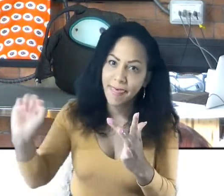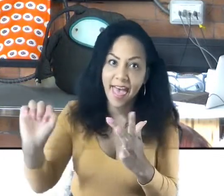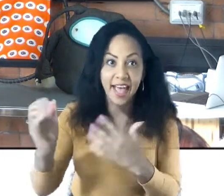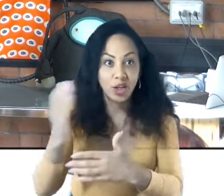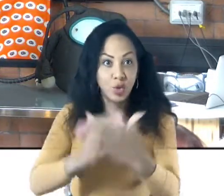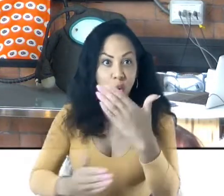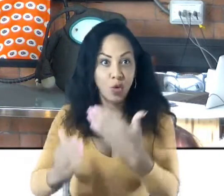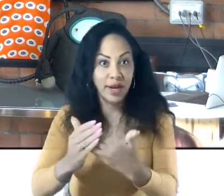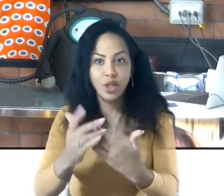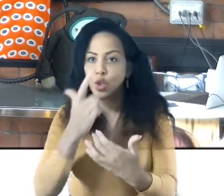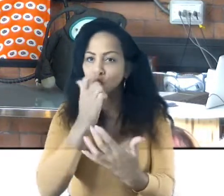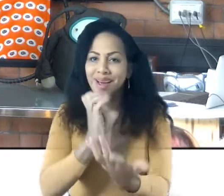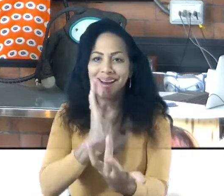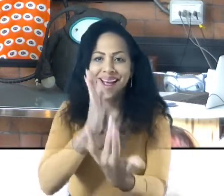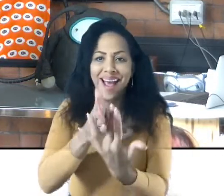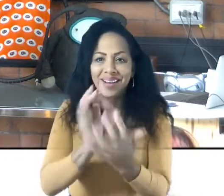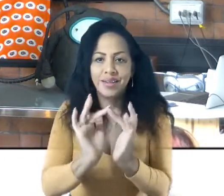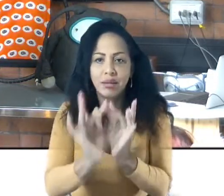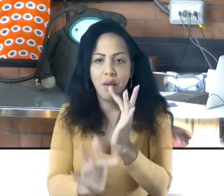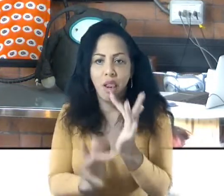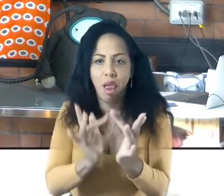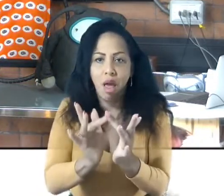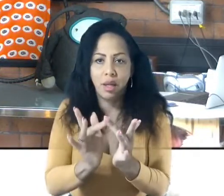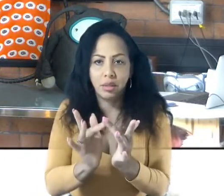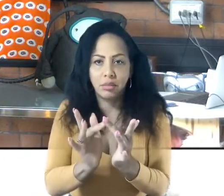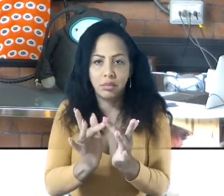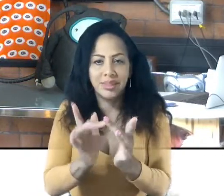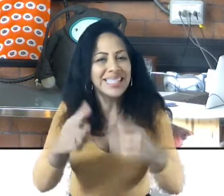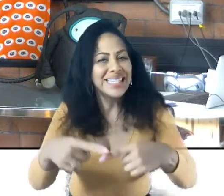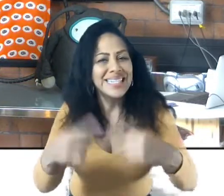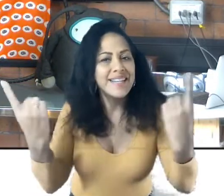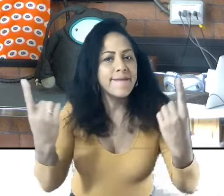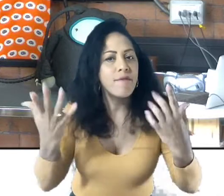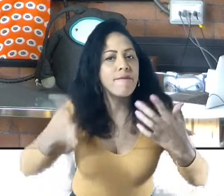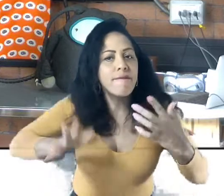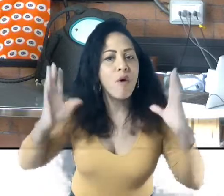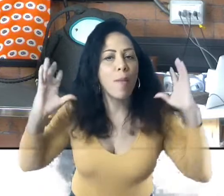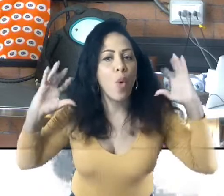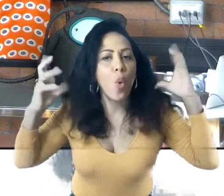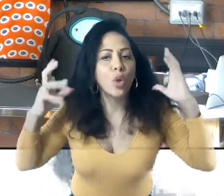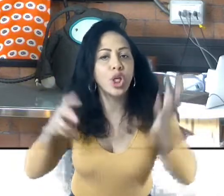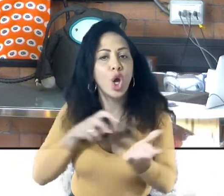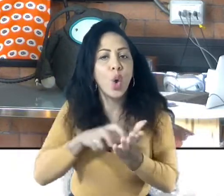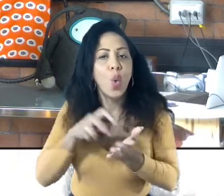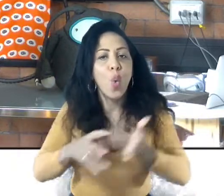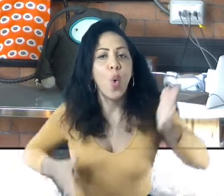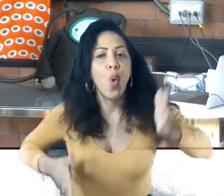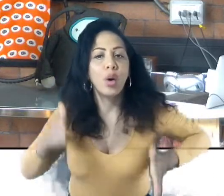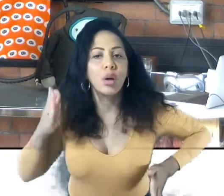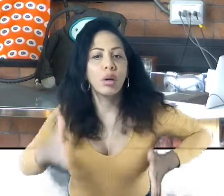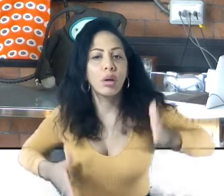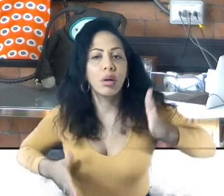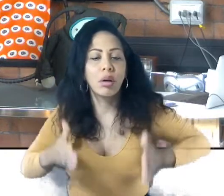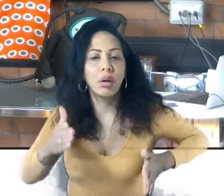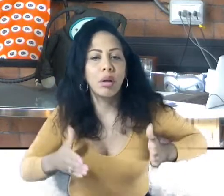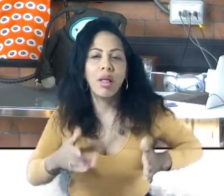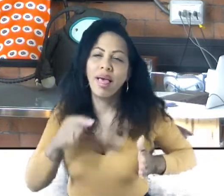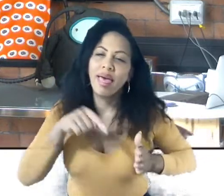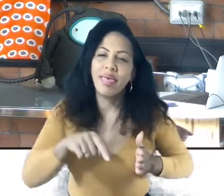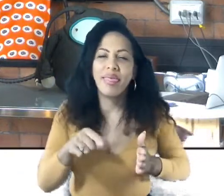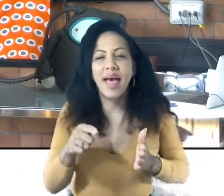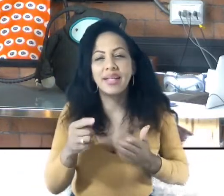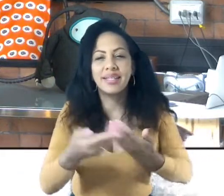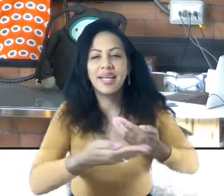the way that the audio walk is So the audio walk is more of a kind of narrative piece.